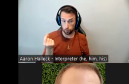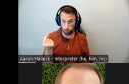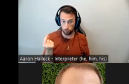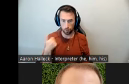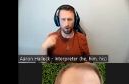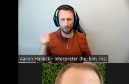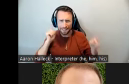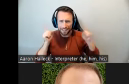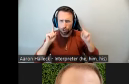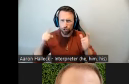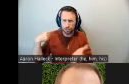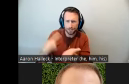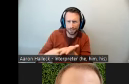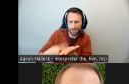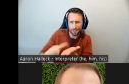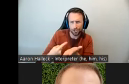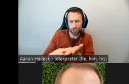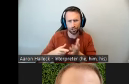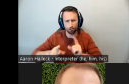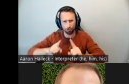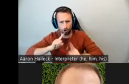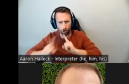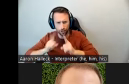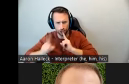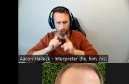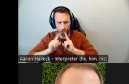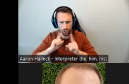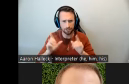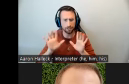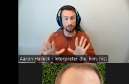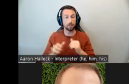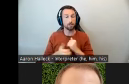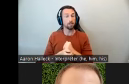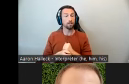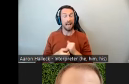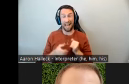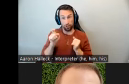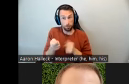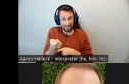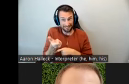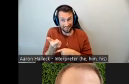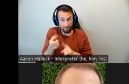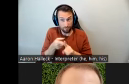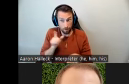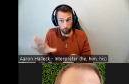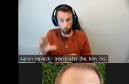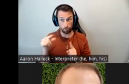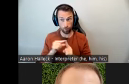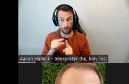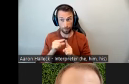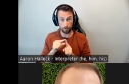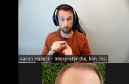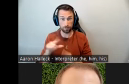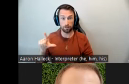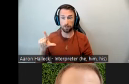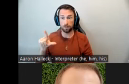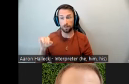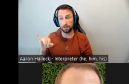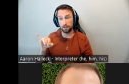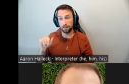these conversations, and the word I hear a lot, which should be stricken from everybody's vocabulary, is liaison. BRMs are